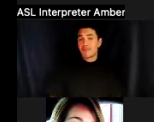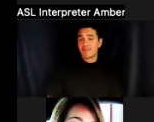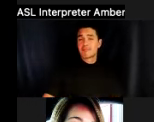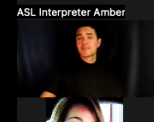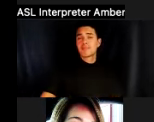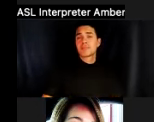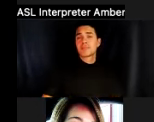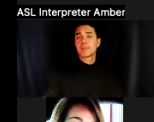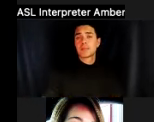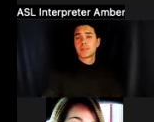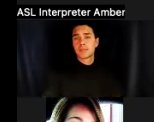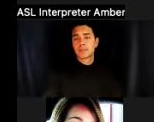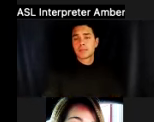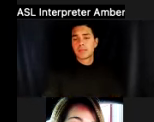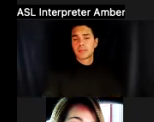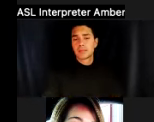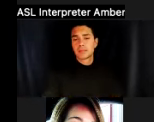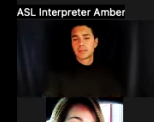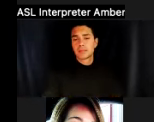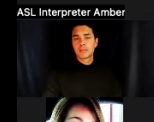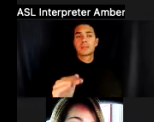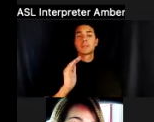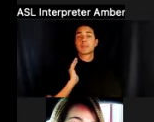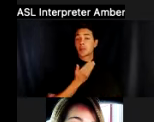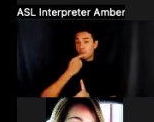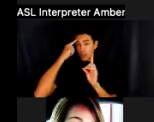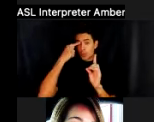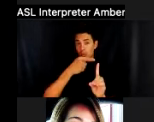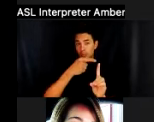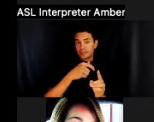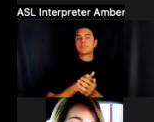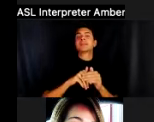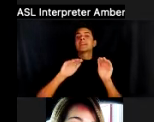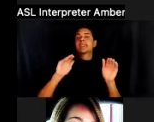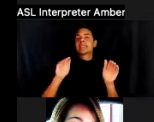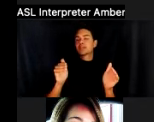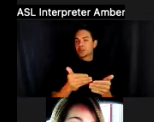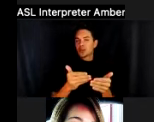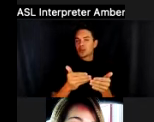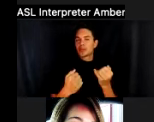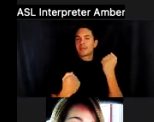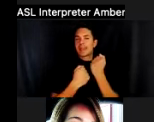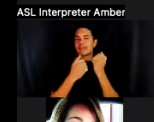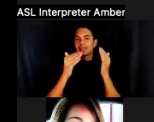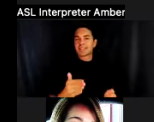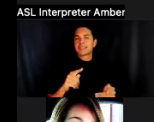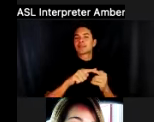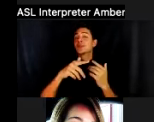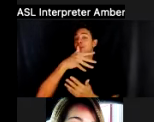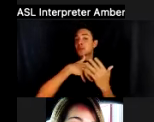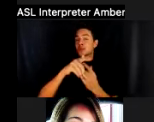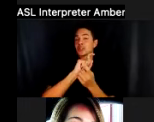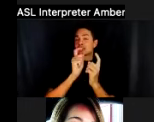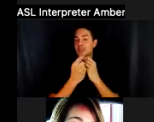our goal here, right, is to introduce advocates to social change advocacy. And the learning objectives for